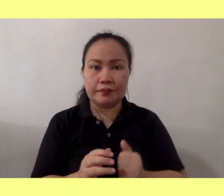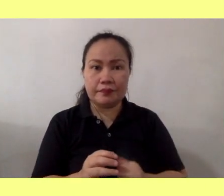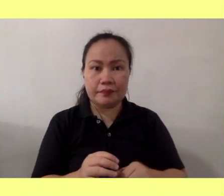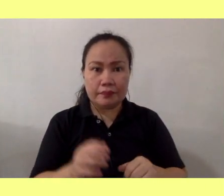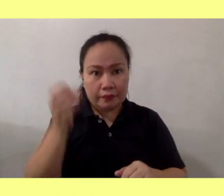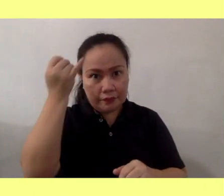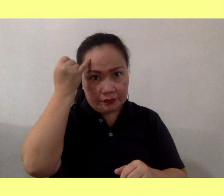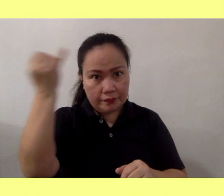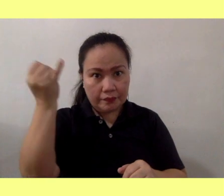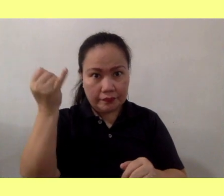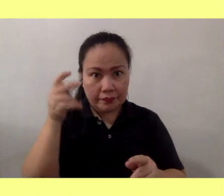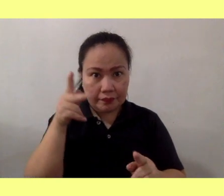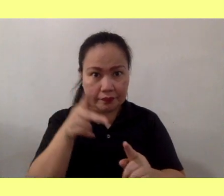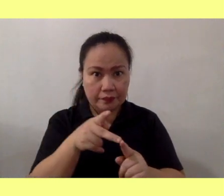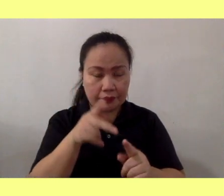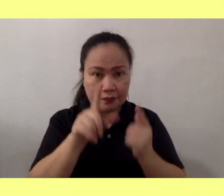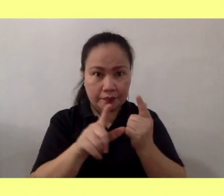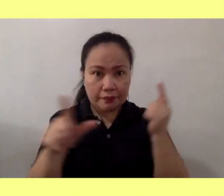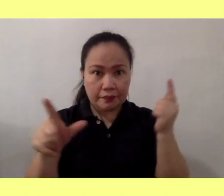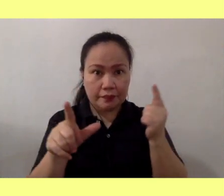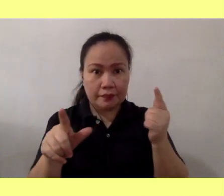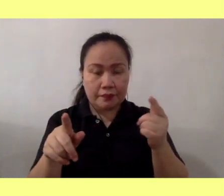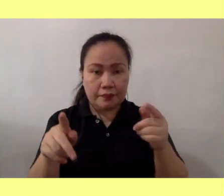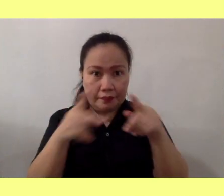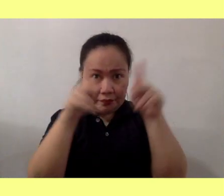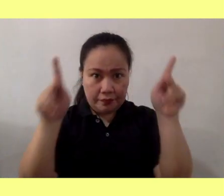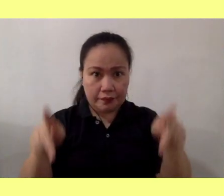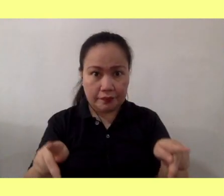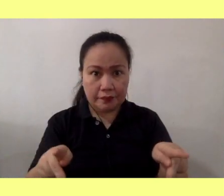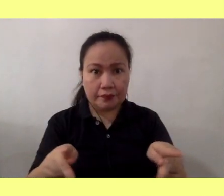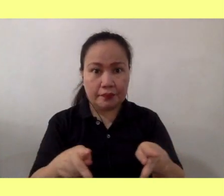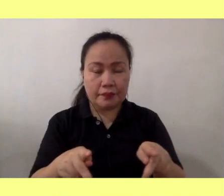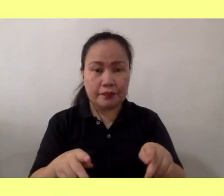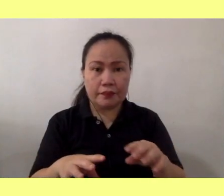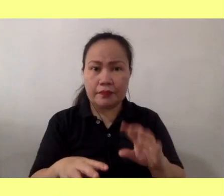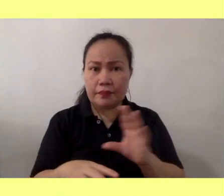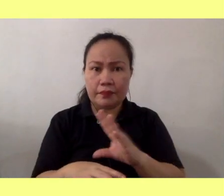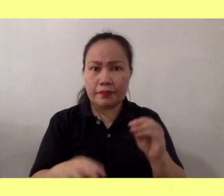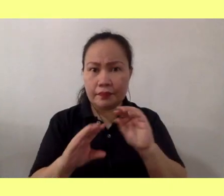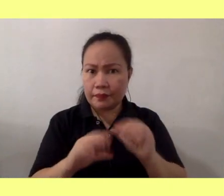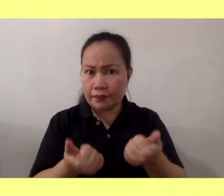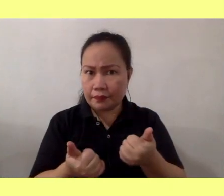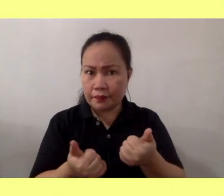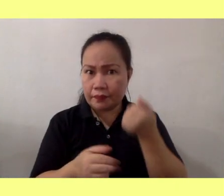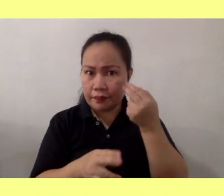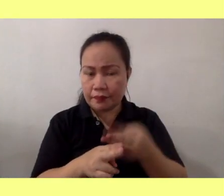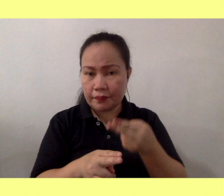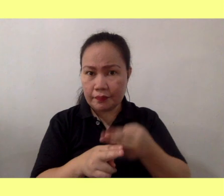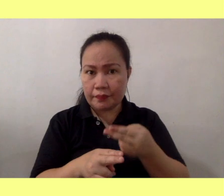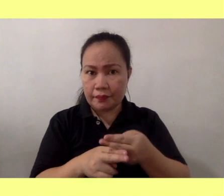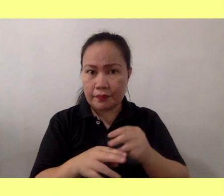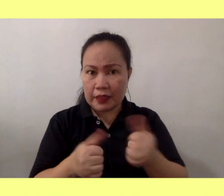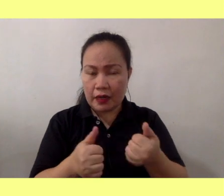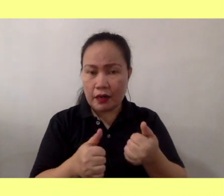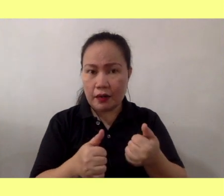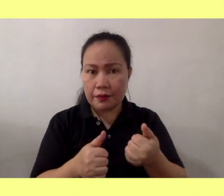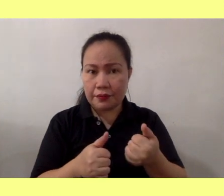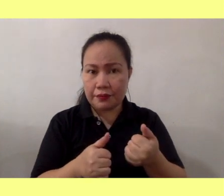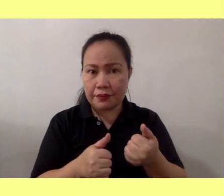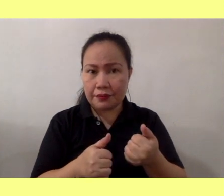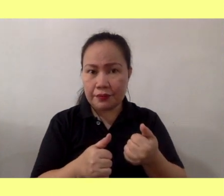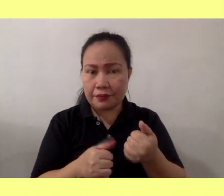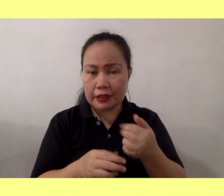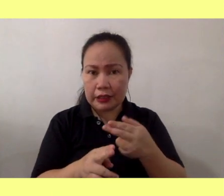familiarize with the concept of point, line, and plane and how it is named. Okay. Paano siya